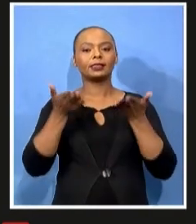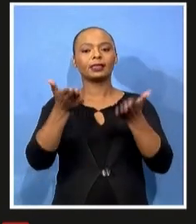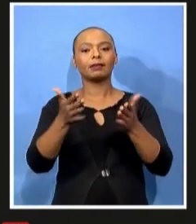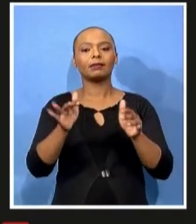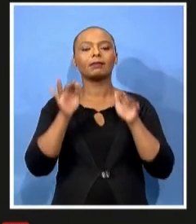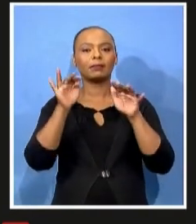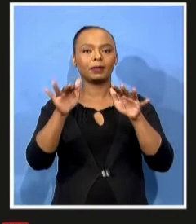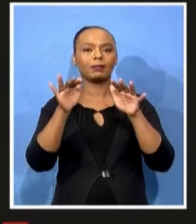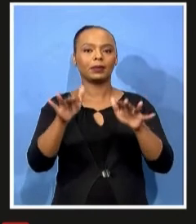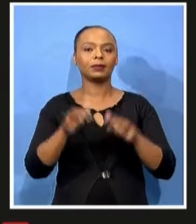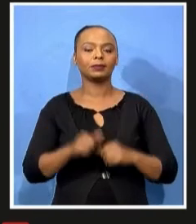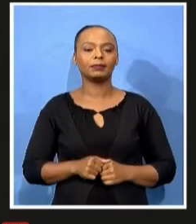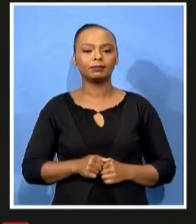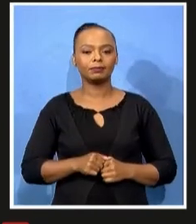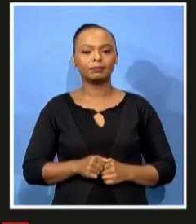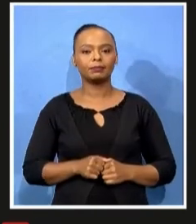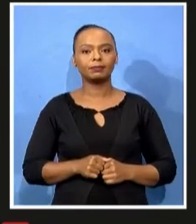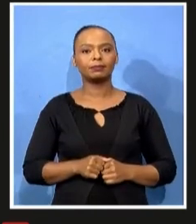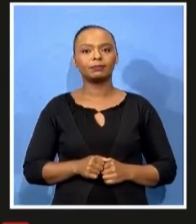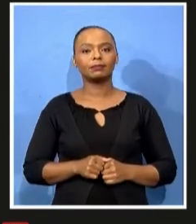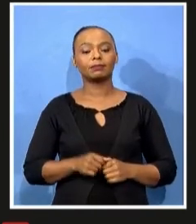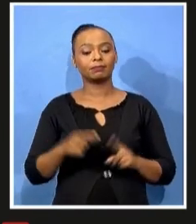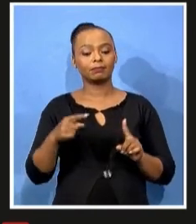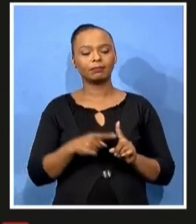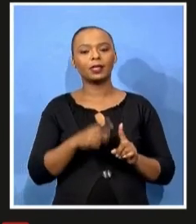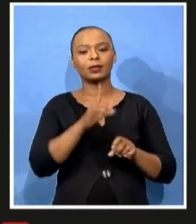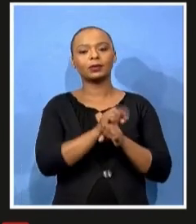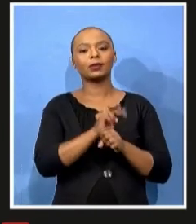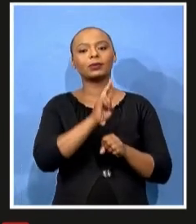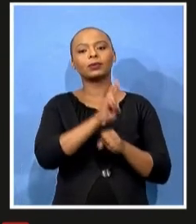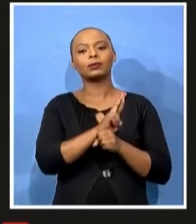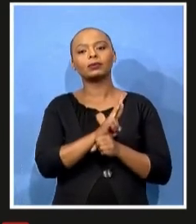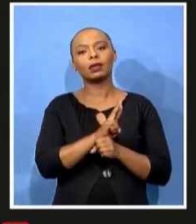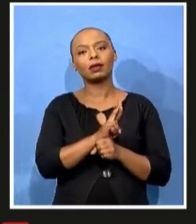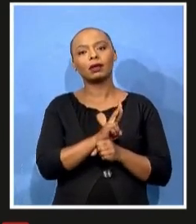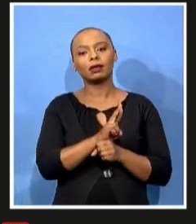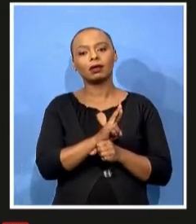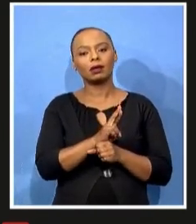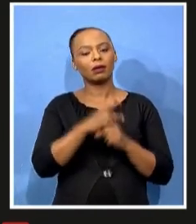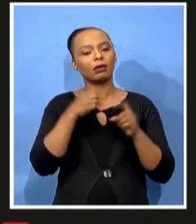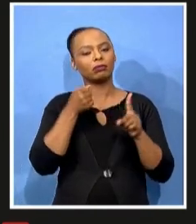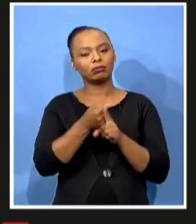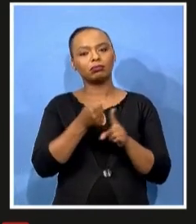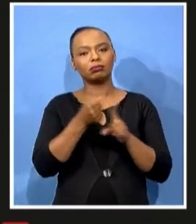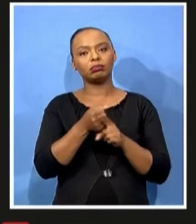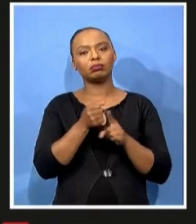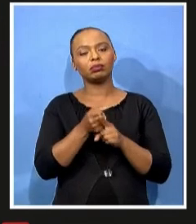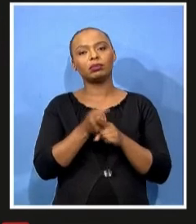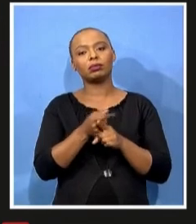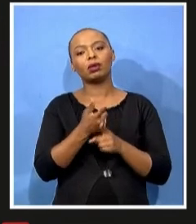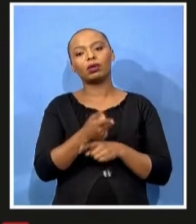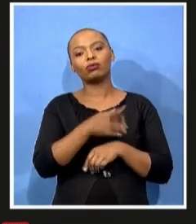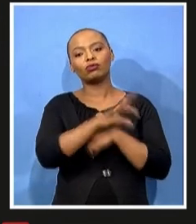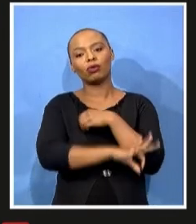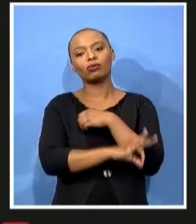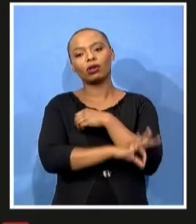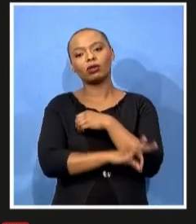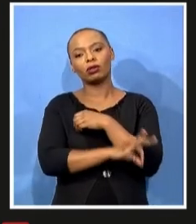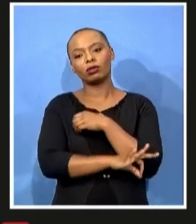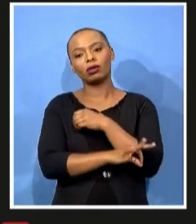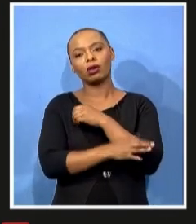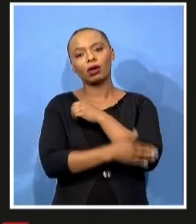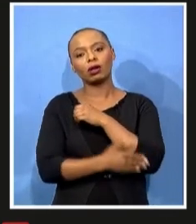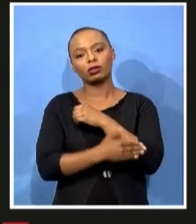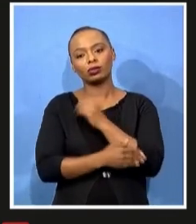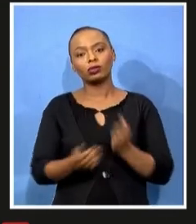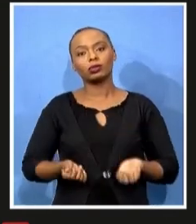has actually foreign countries to serve our people. We have worked together with